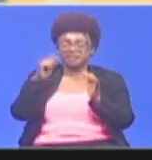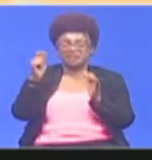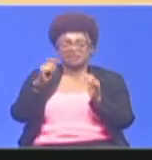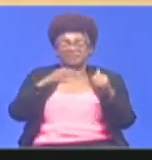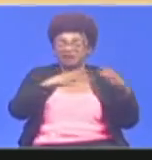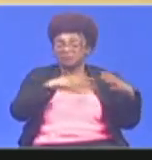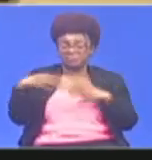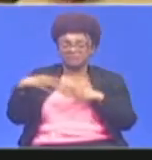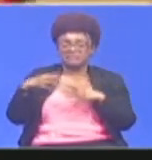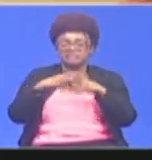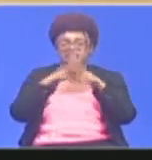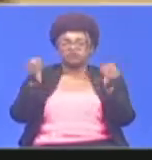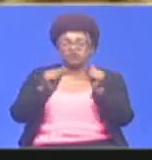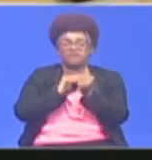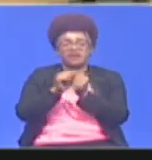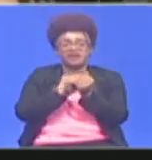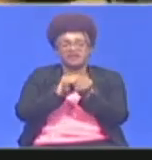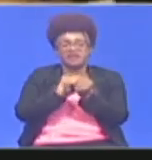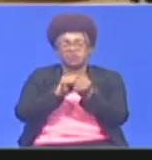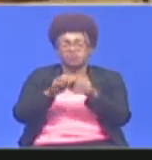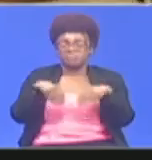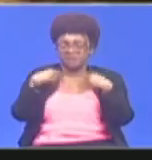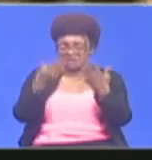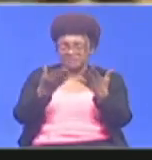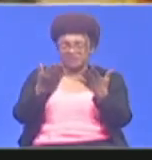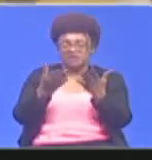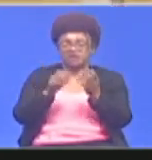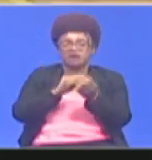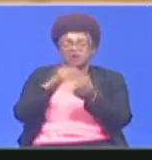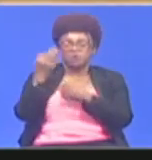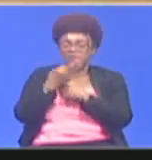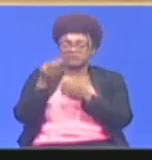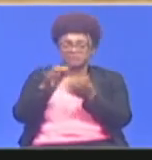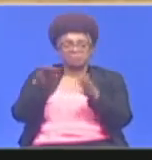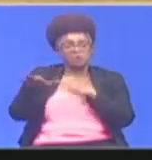that kicks off on Friday will be named Wednesday morning at the RFUA grounds.